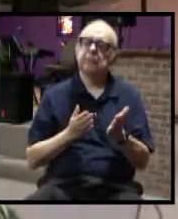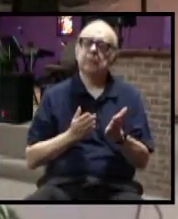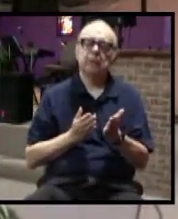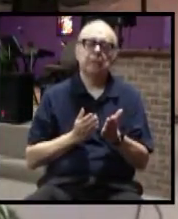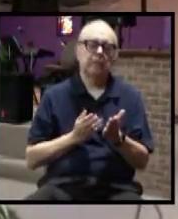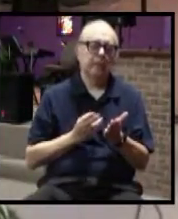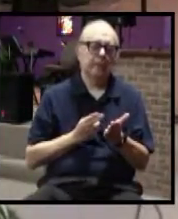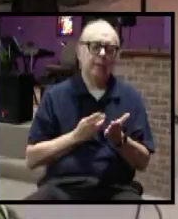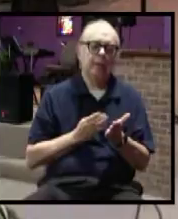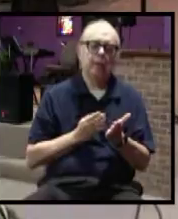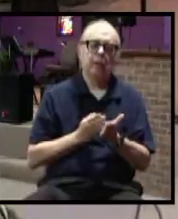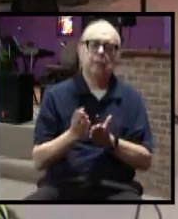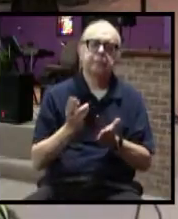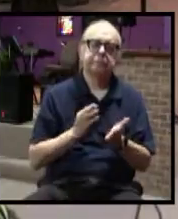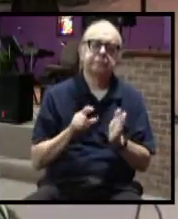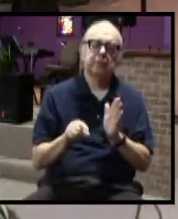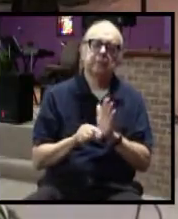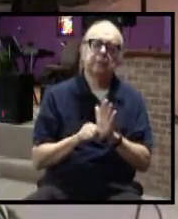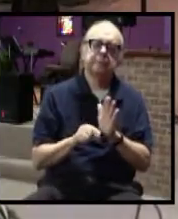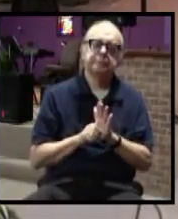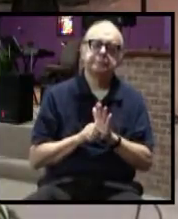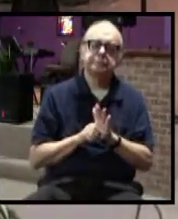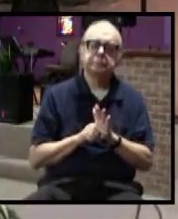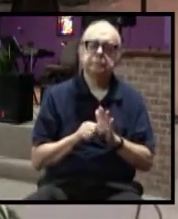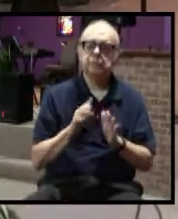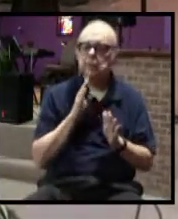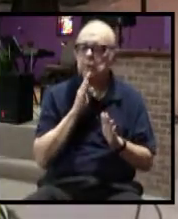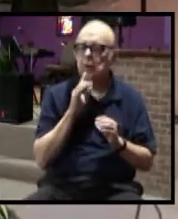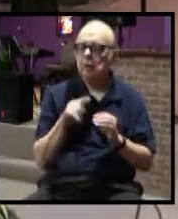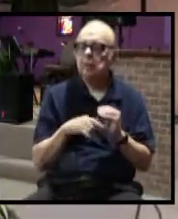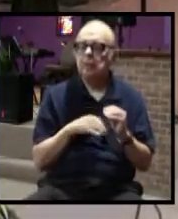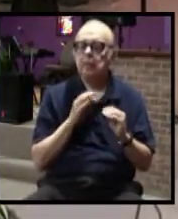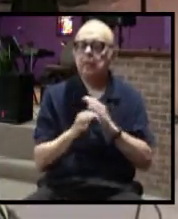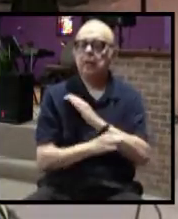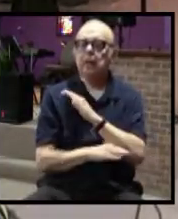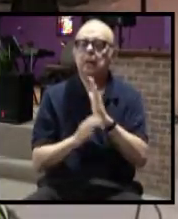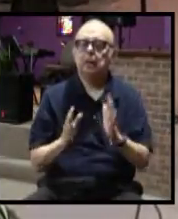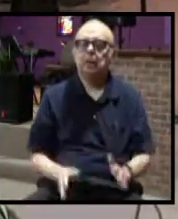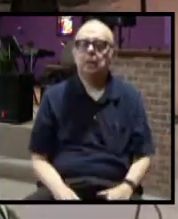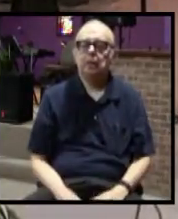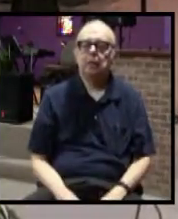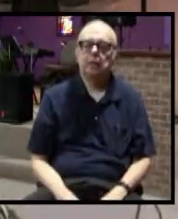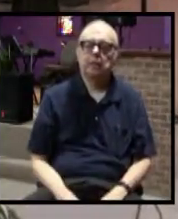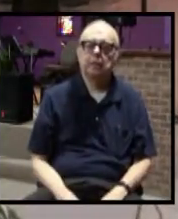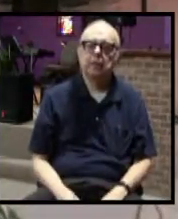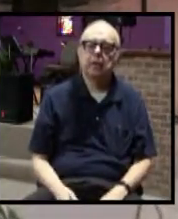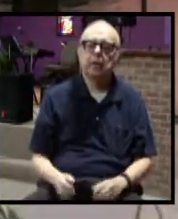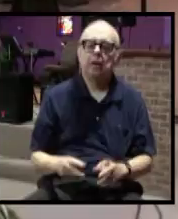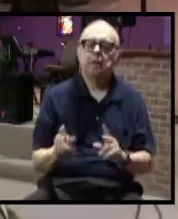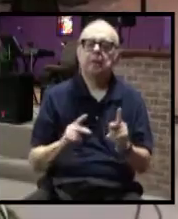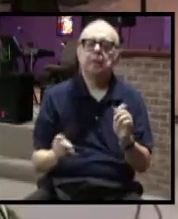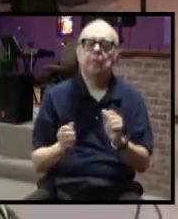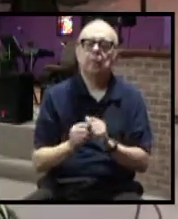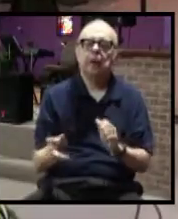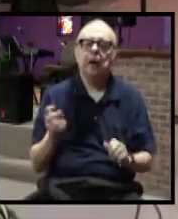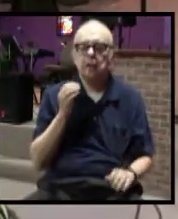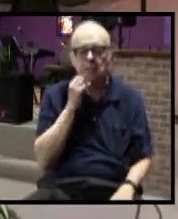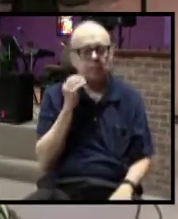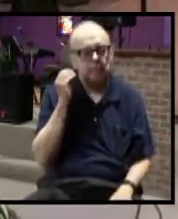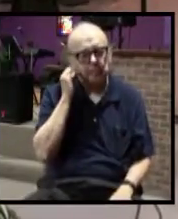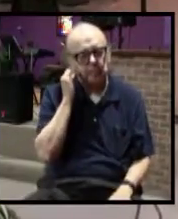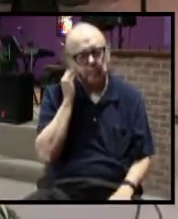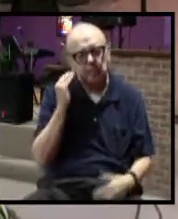Throughout the whole scriptures, he's talking about the foreigners, the parentless, the homeless,